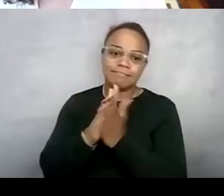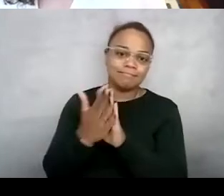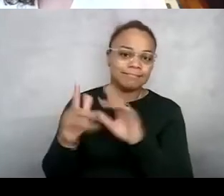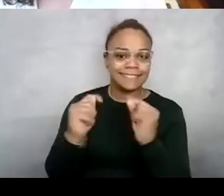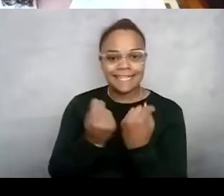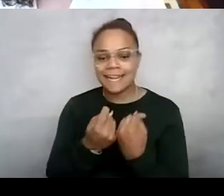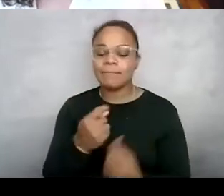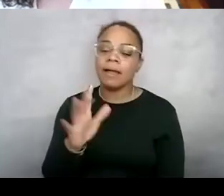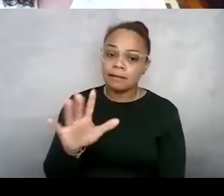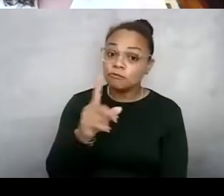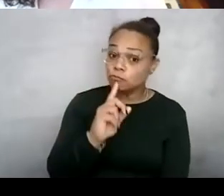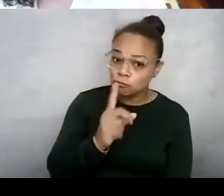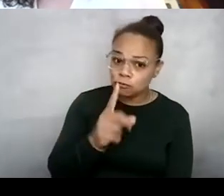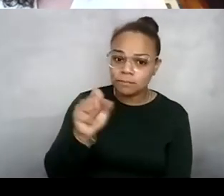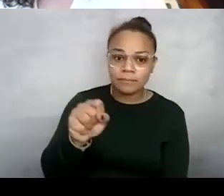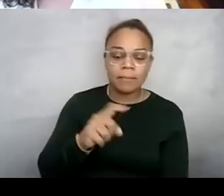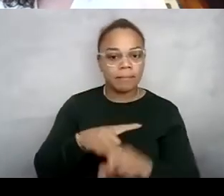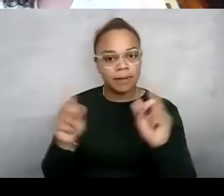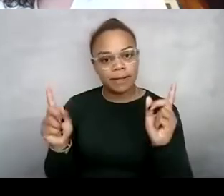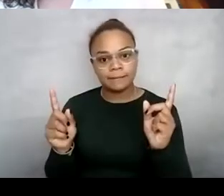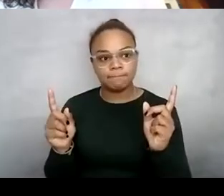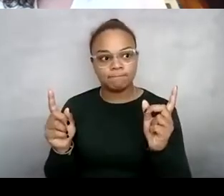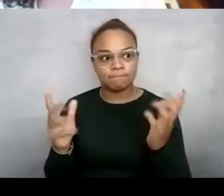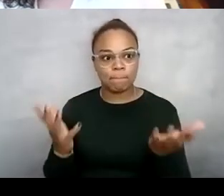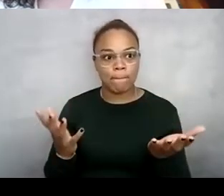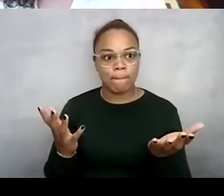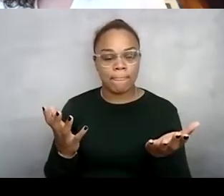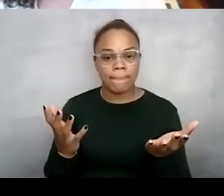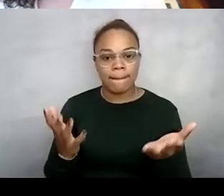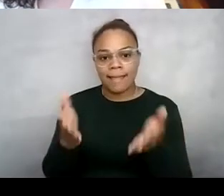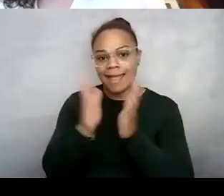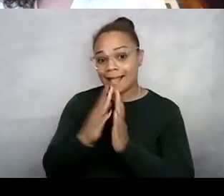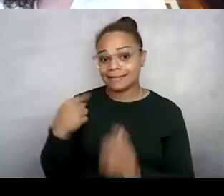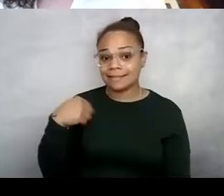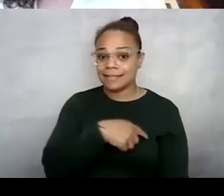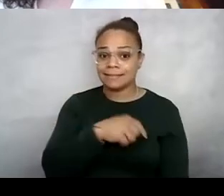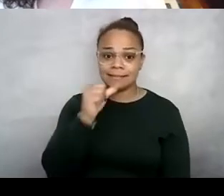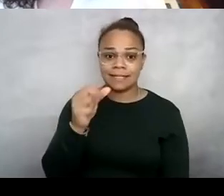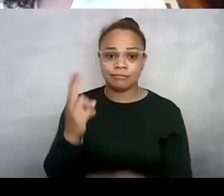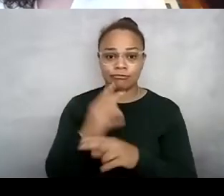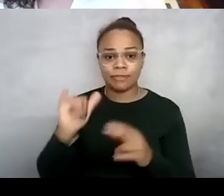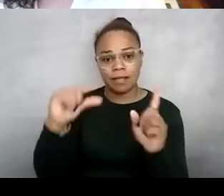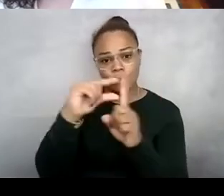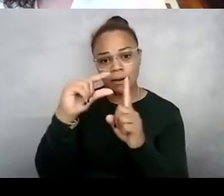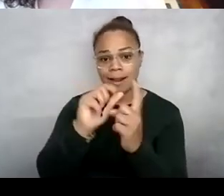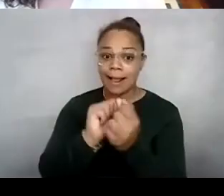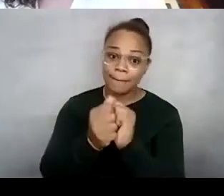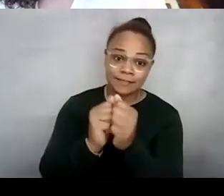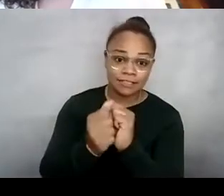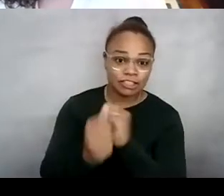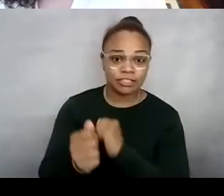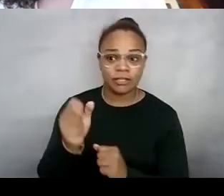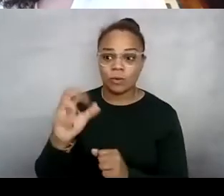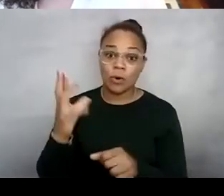is true. But asking us not to use the word competition or winning is a disgrace to